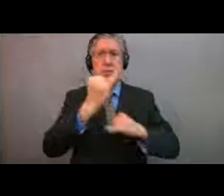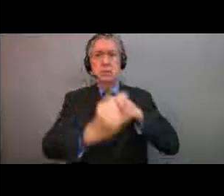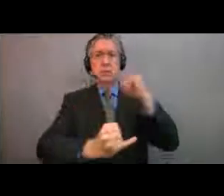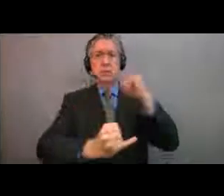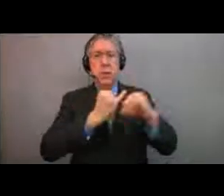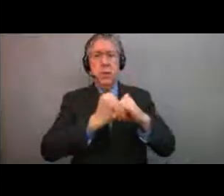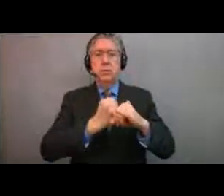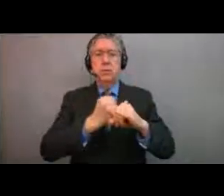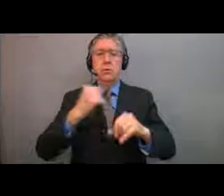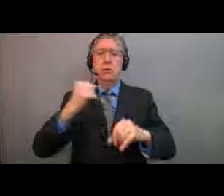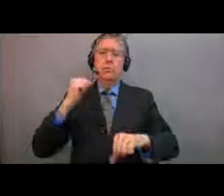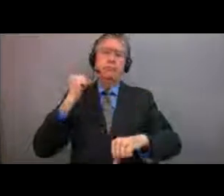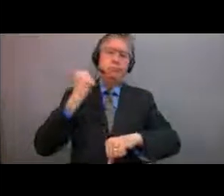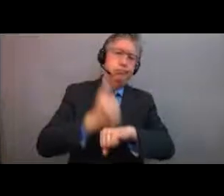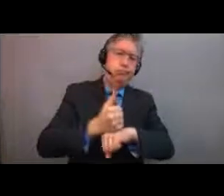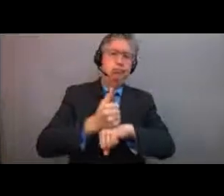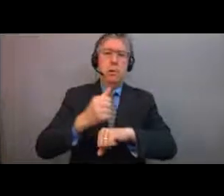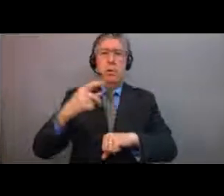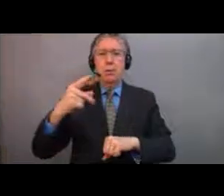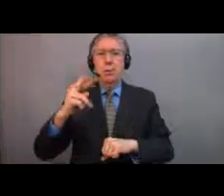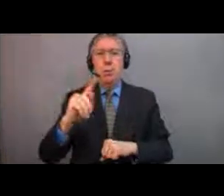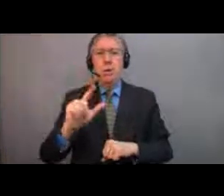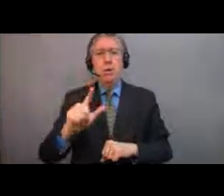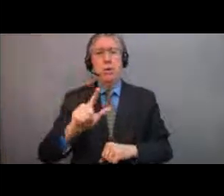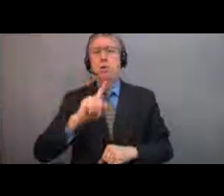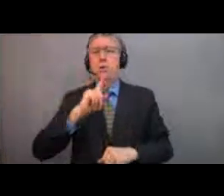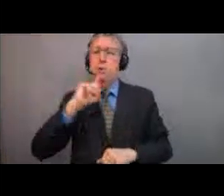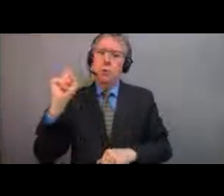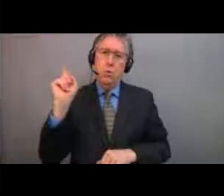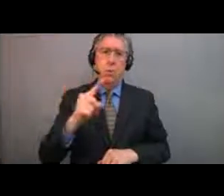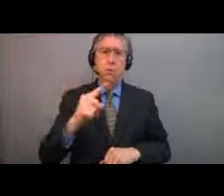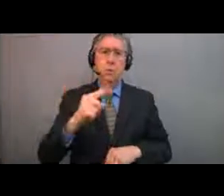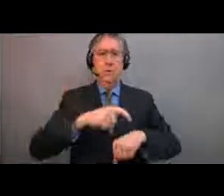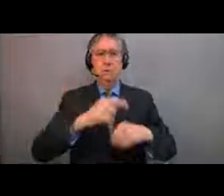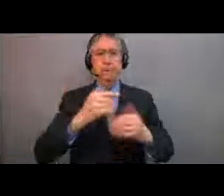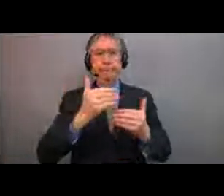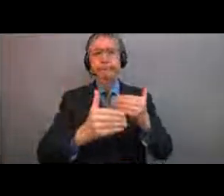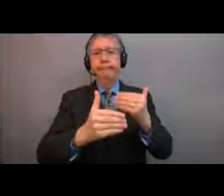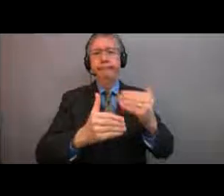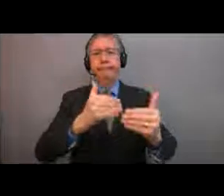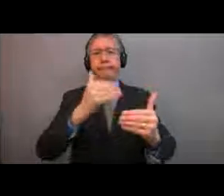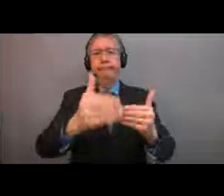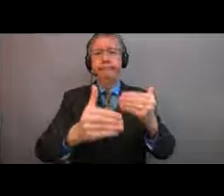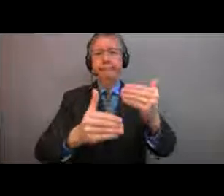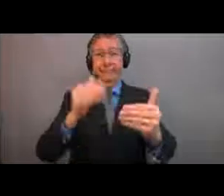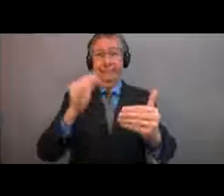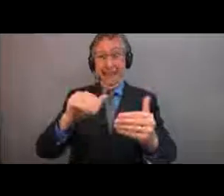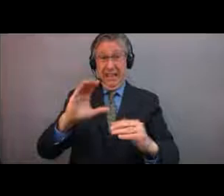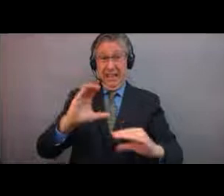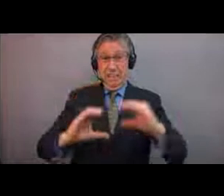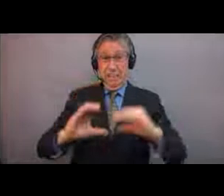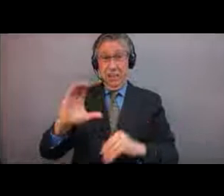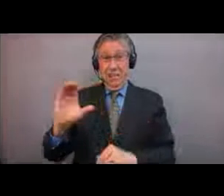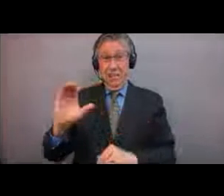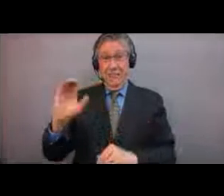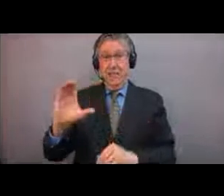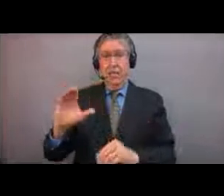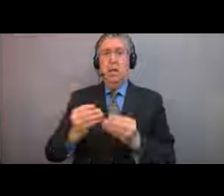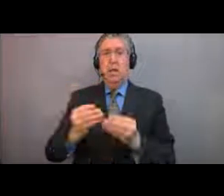And that protocol ultimately phased out the production of things, chemicals like CFCs that society used. And that